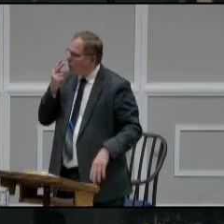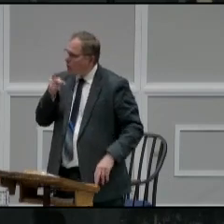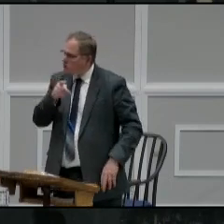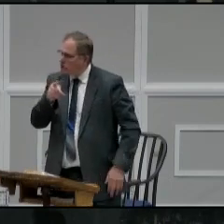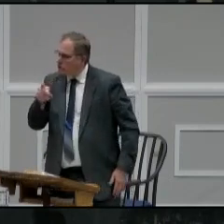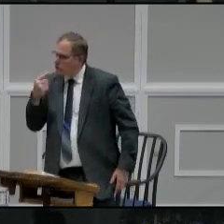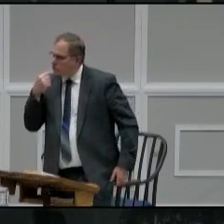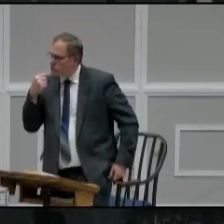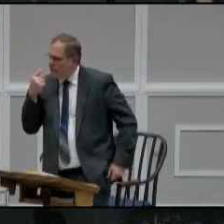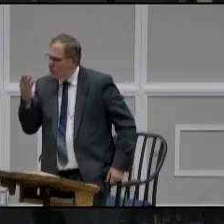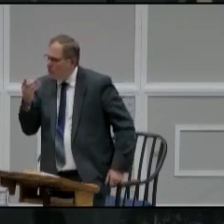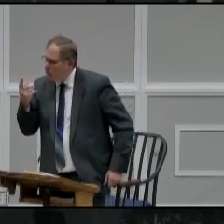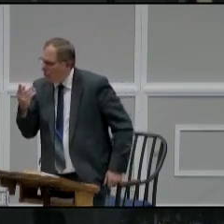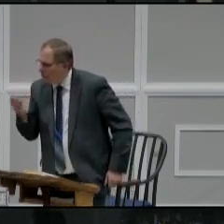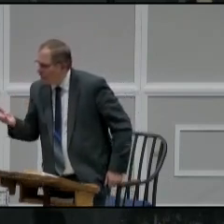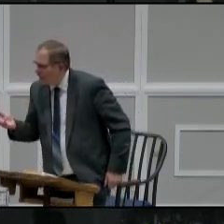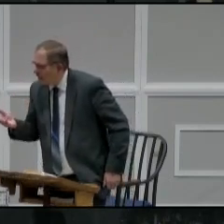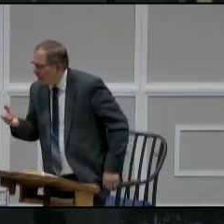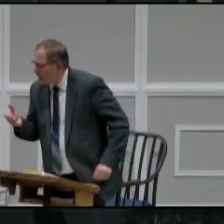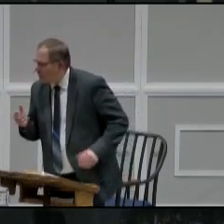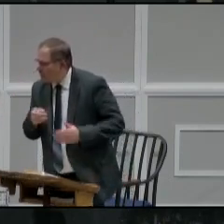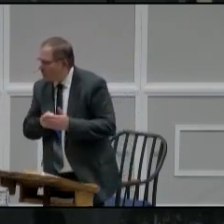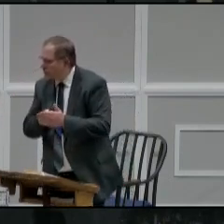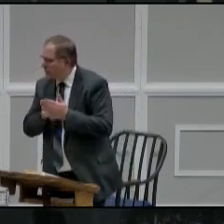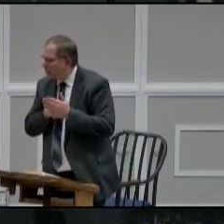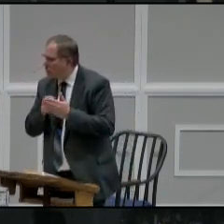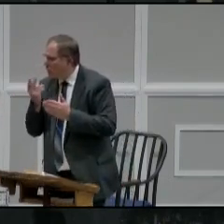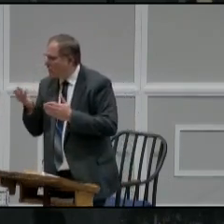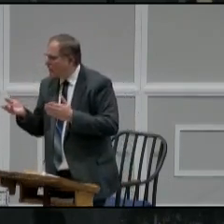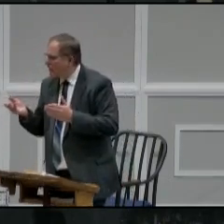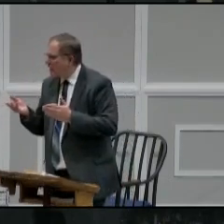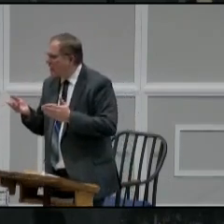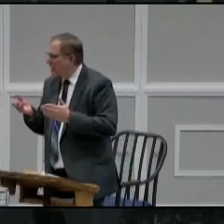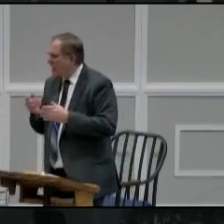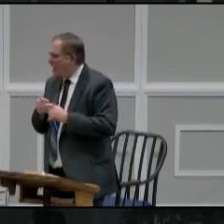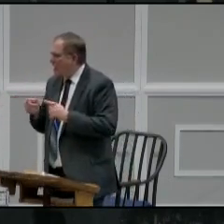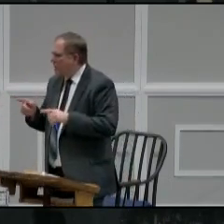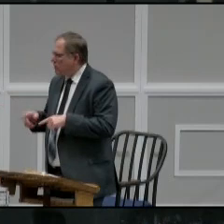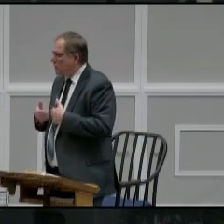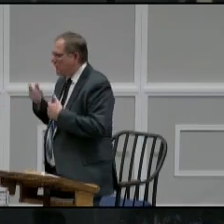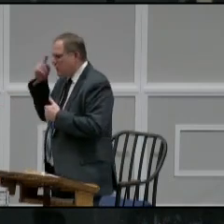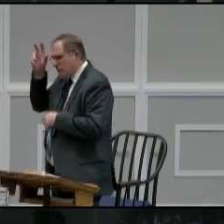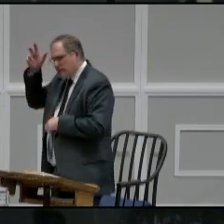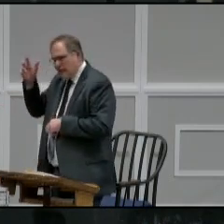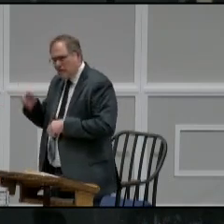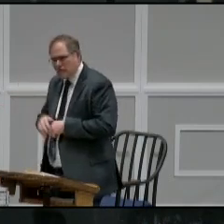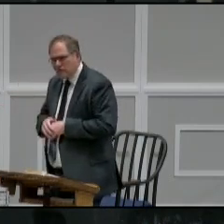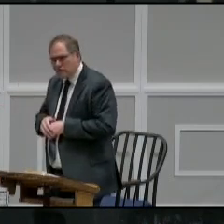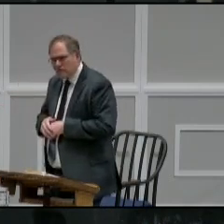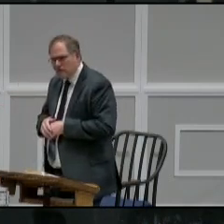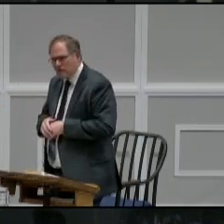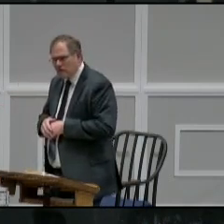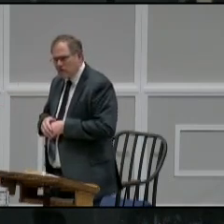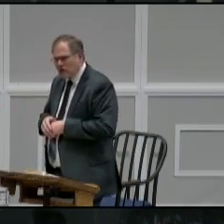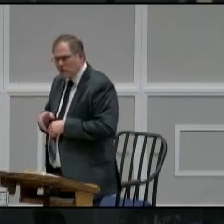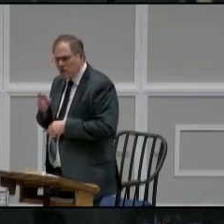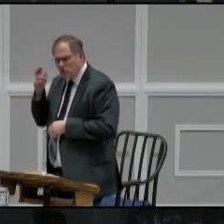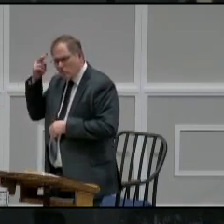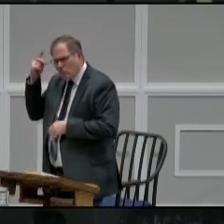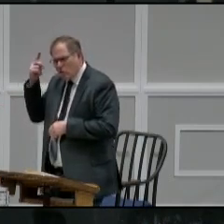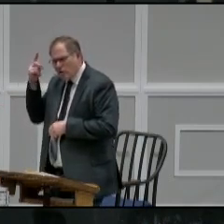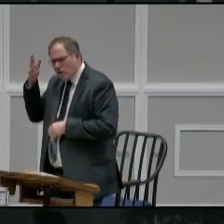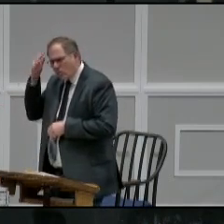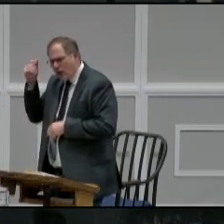thing and present one thing in front of everybody else and then live for the devil, are we wondering why they're running away from